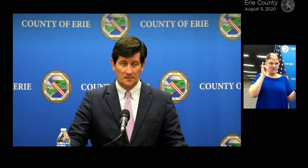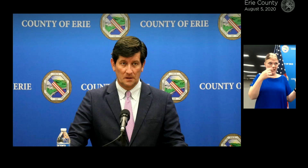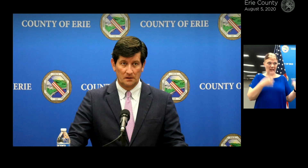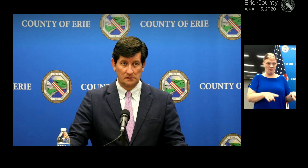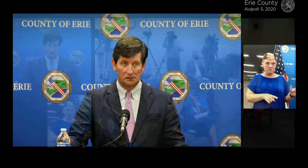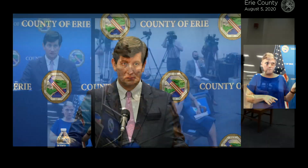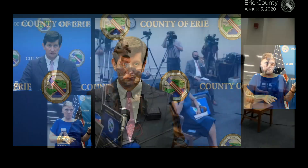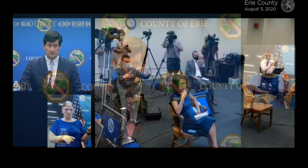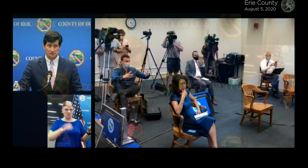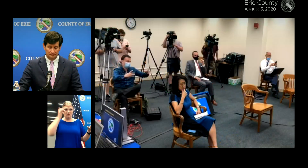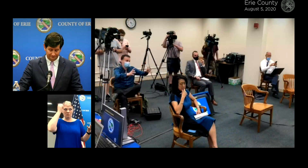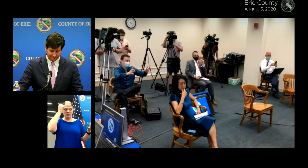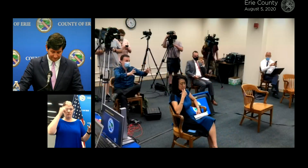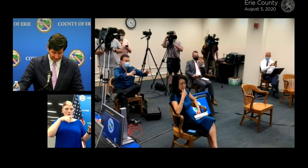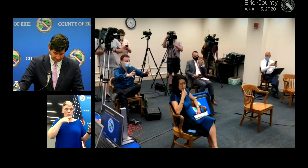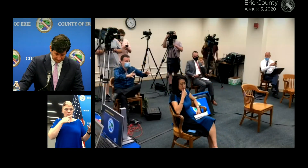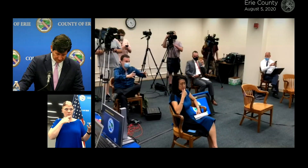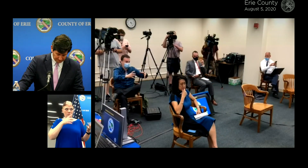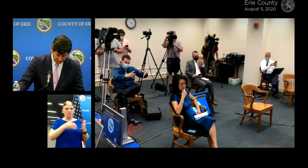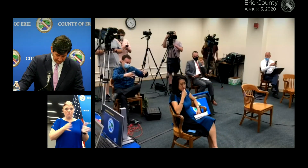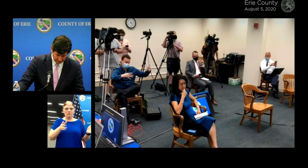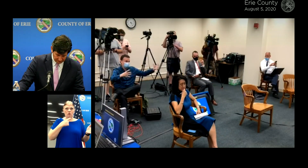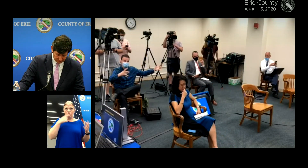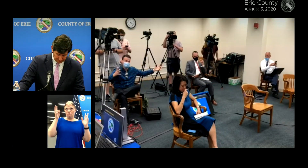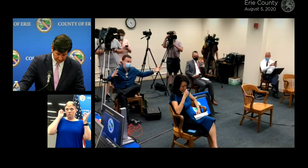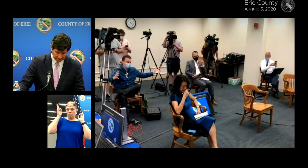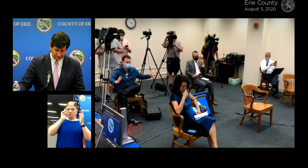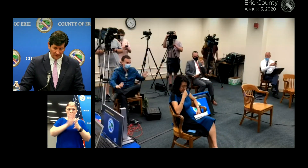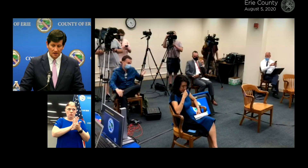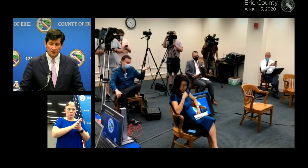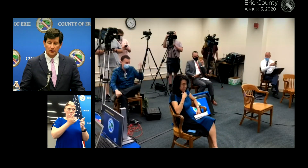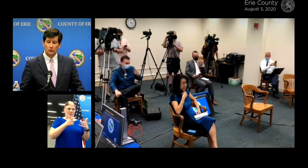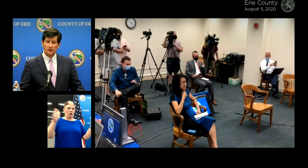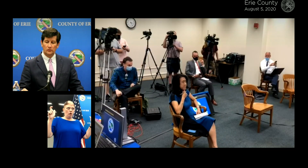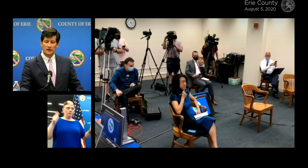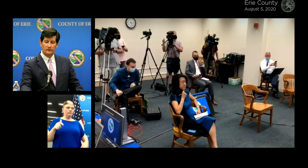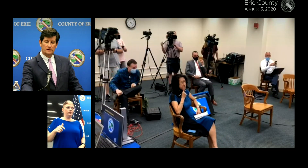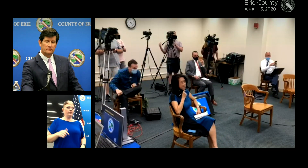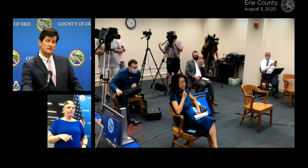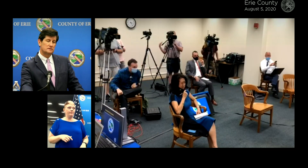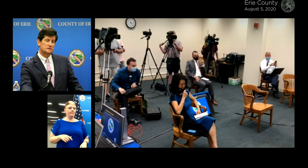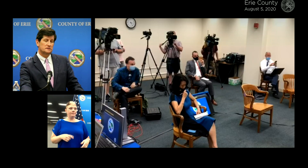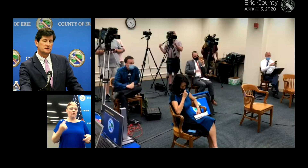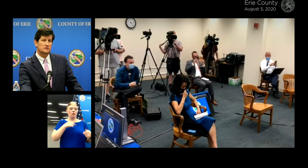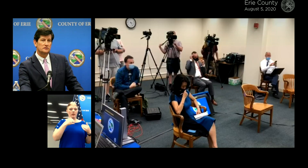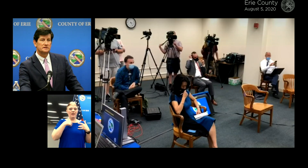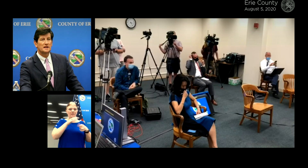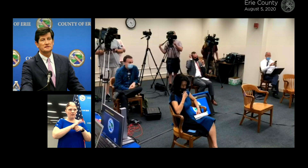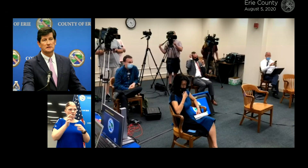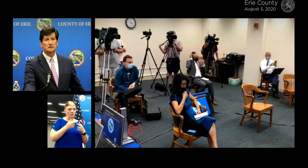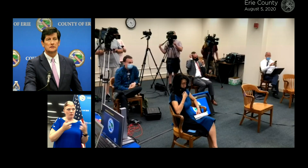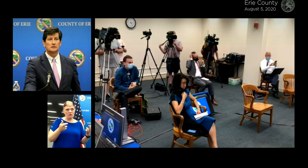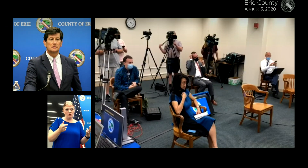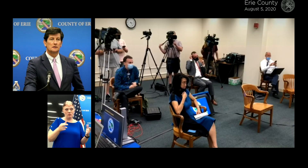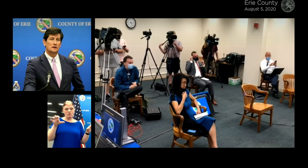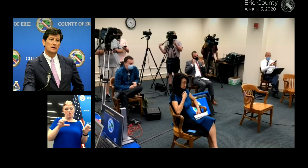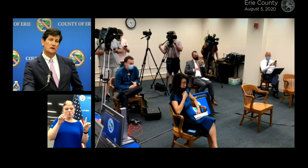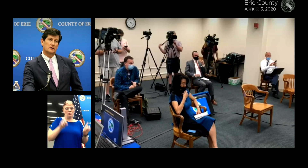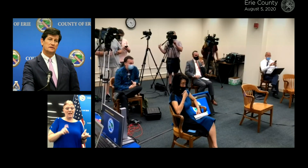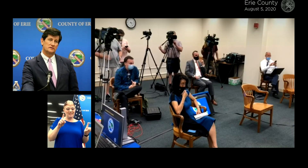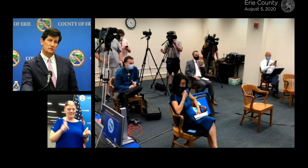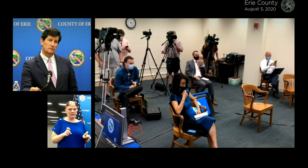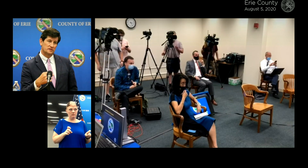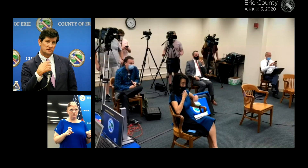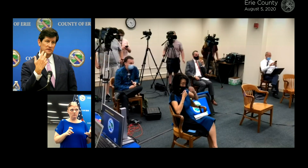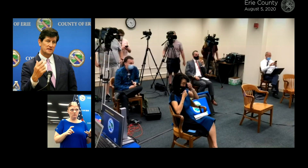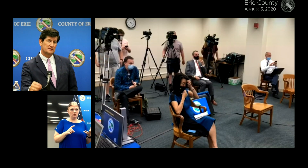at Buffalo Public. I mean, you mentioned the barber shops, so the school is way bigger than a barber shop. We have enough resources to do the testing,